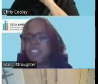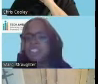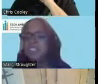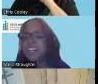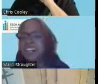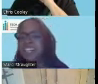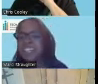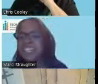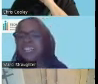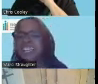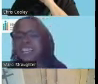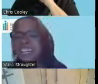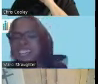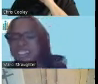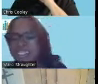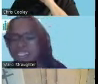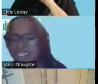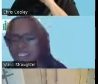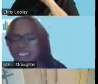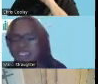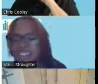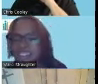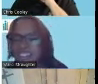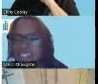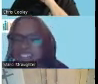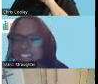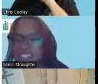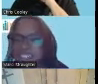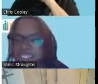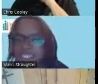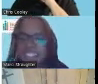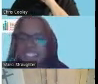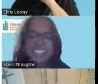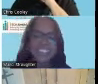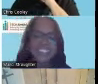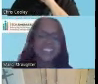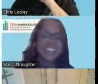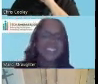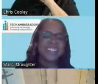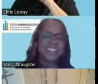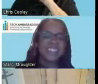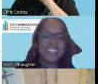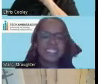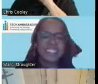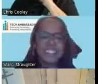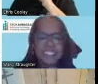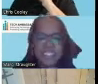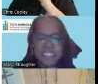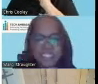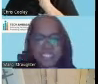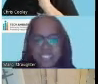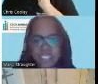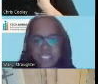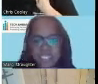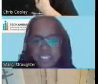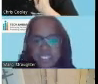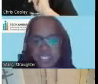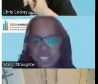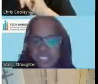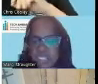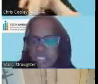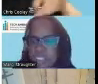one wasn't mine. Oh, okay. Chris, chime in here. I know yours the Wi-Fi password, I